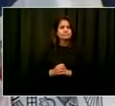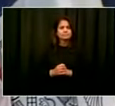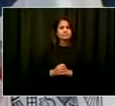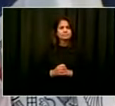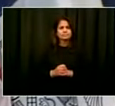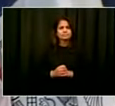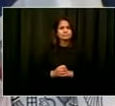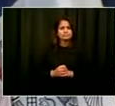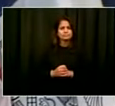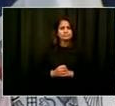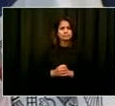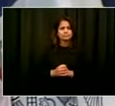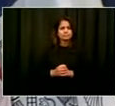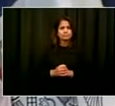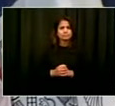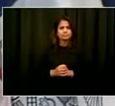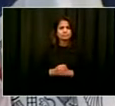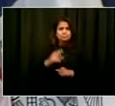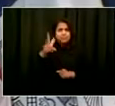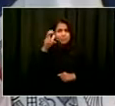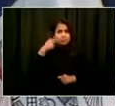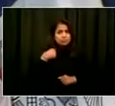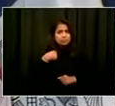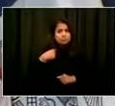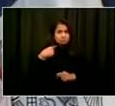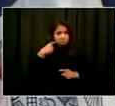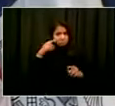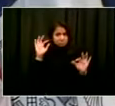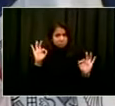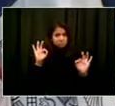Katie, can you hear us? Hello. Can you hear me?